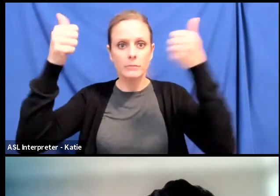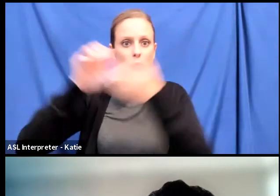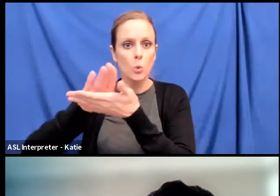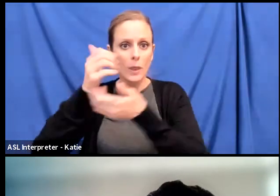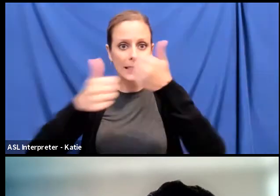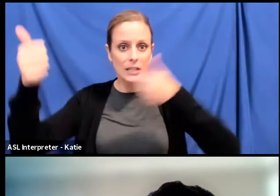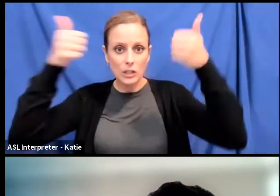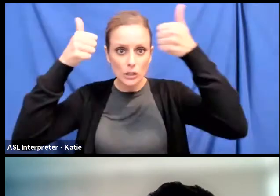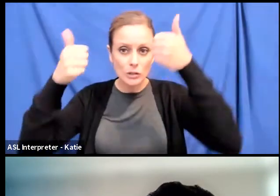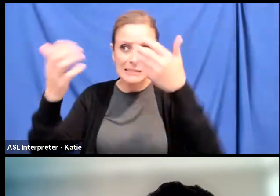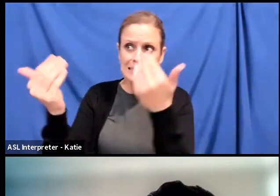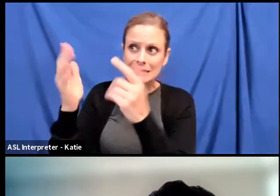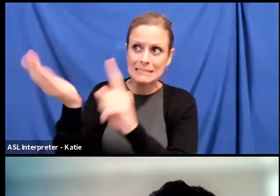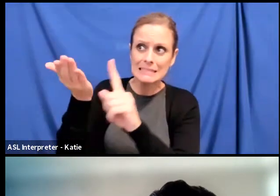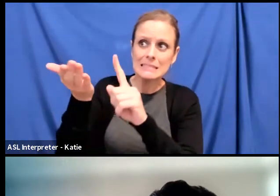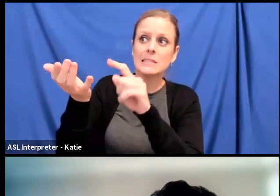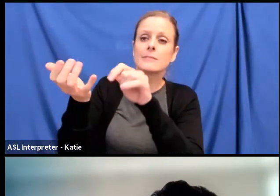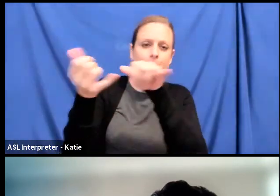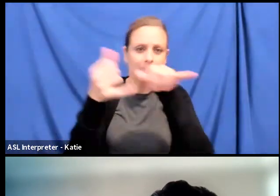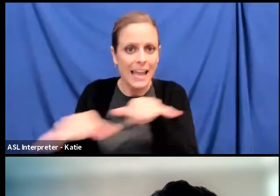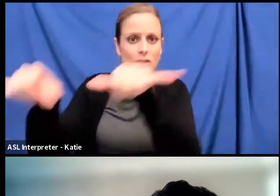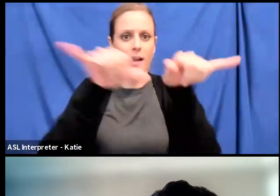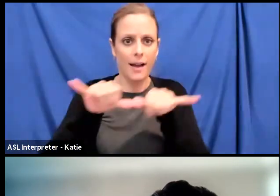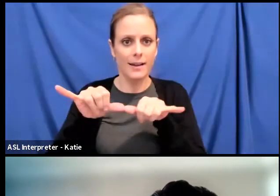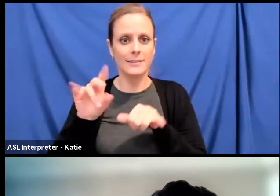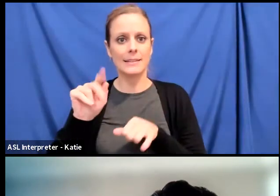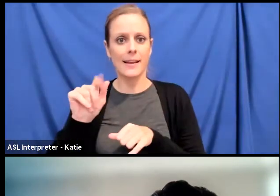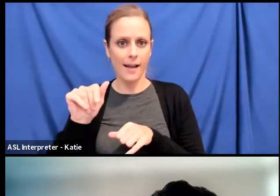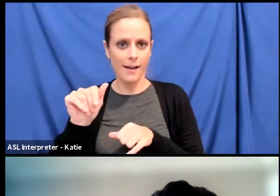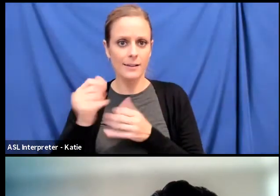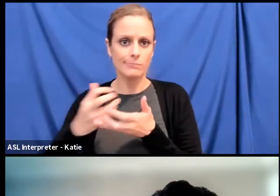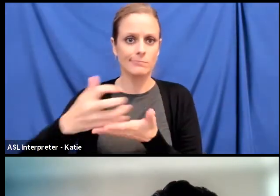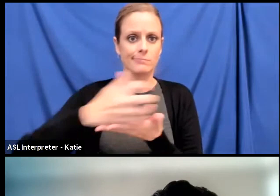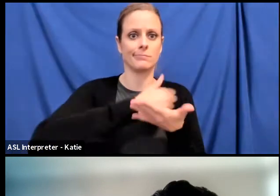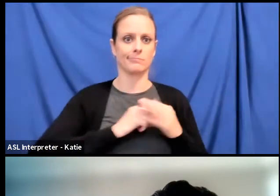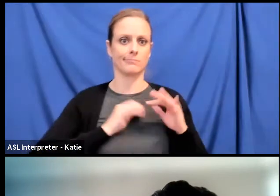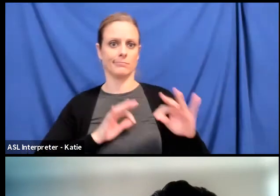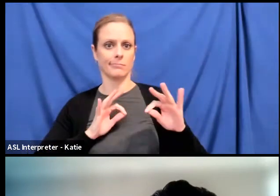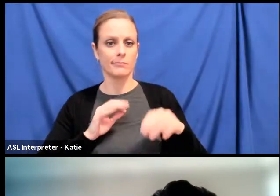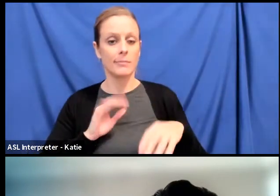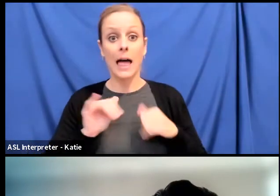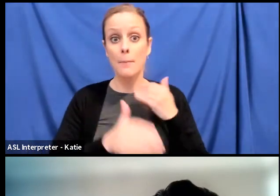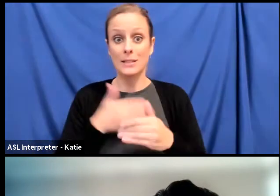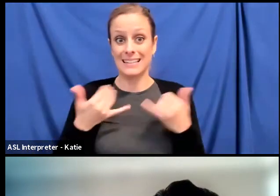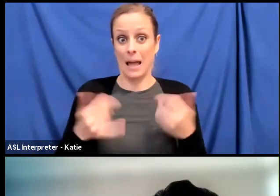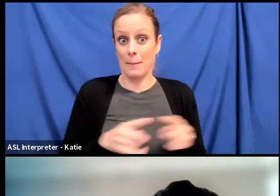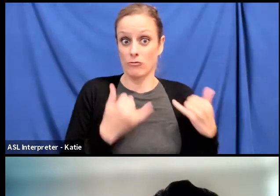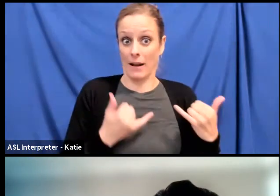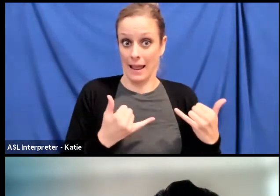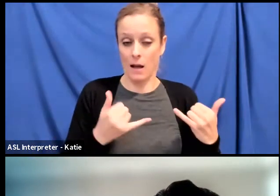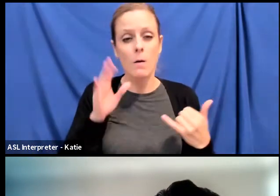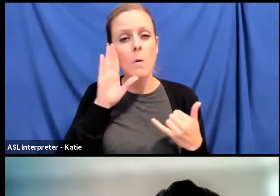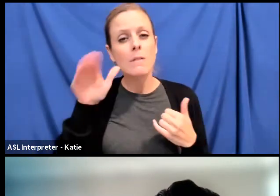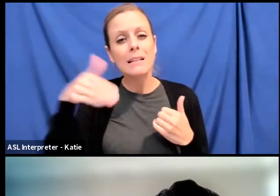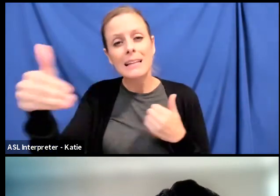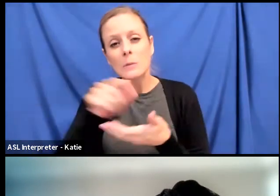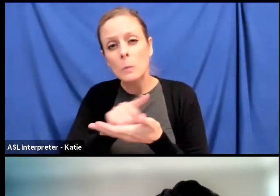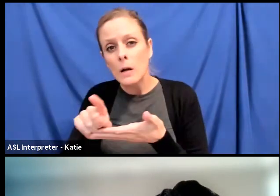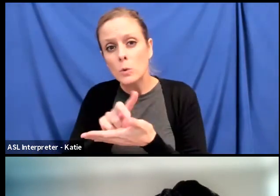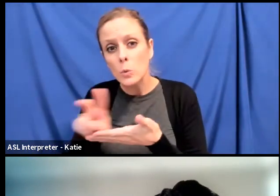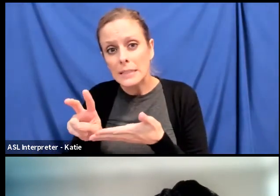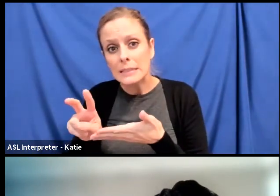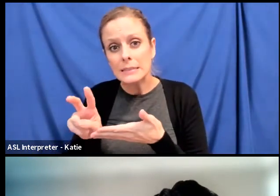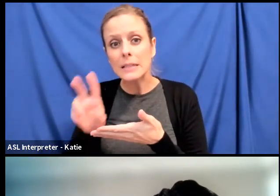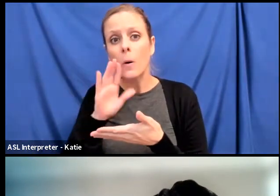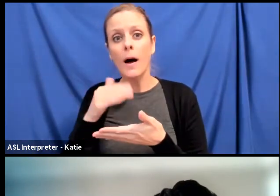the data format so that we can get better data from schools. And that process is happening right now. And I'm hoping in the next week or two, we'll have